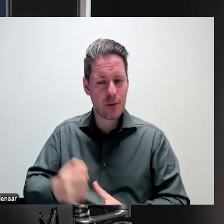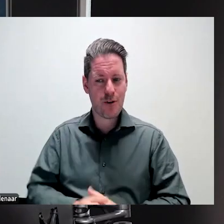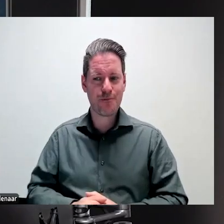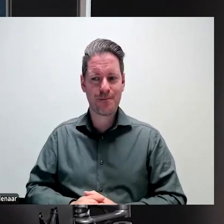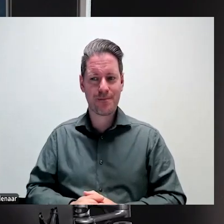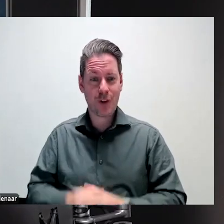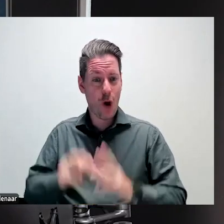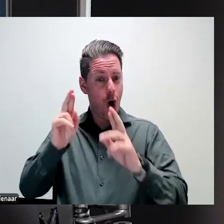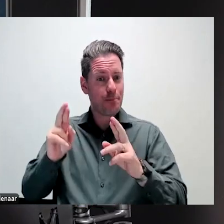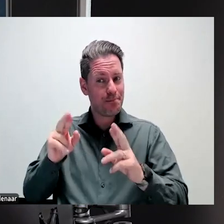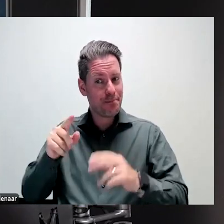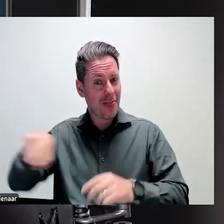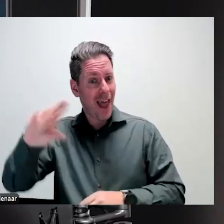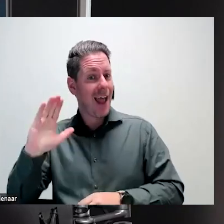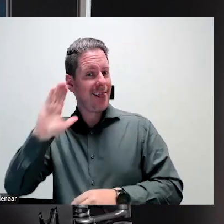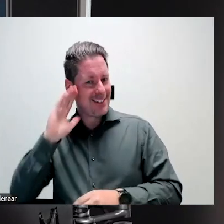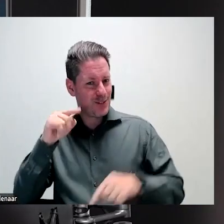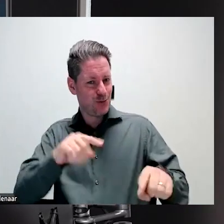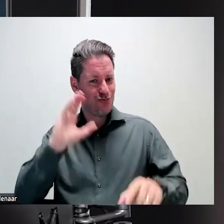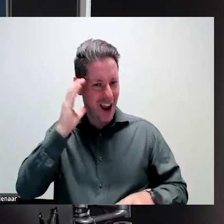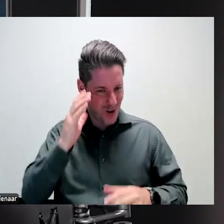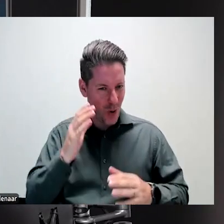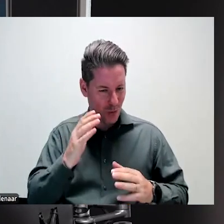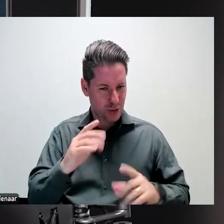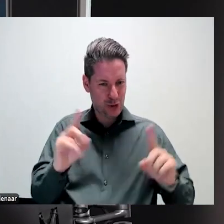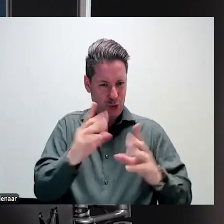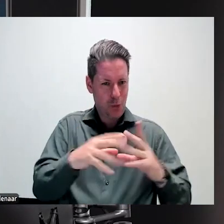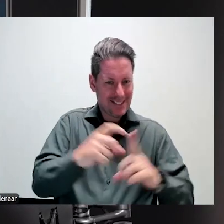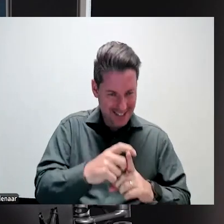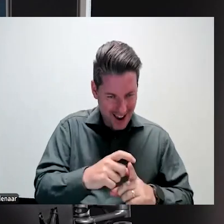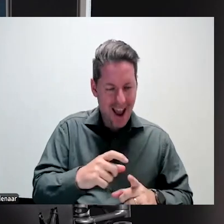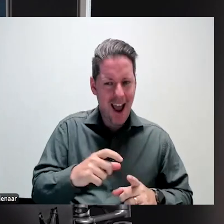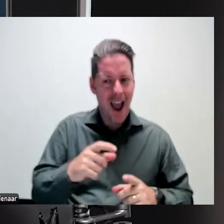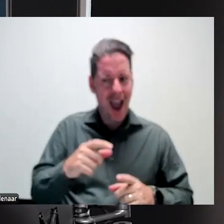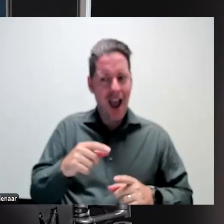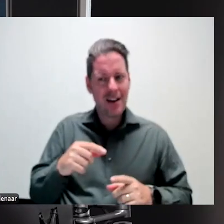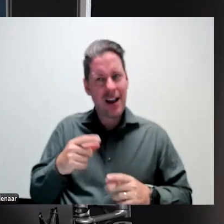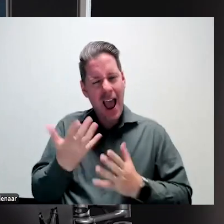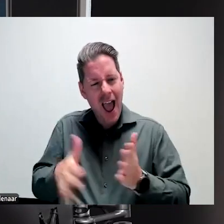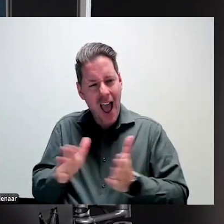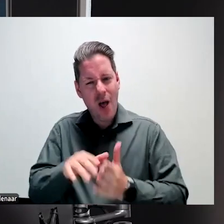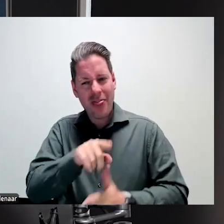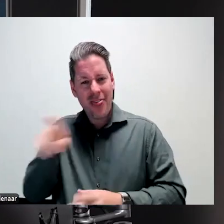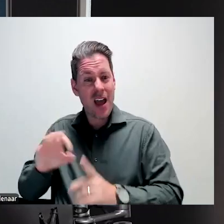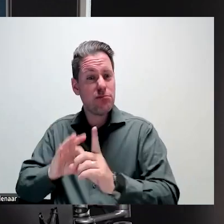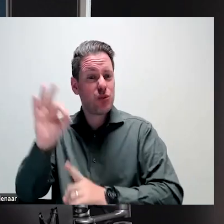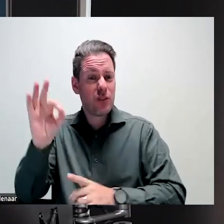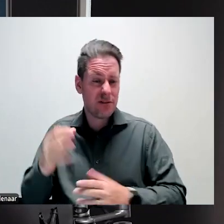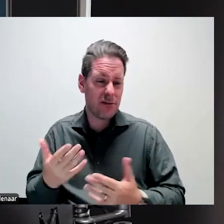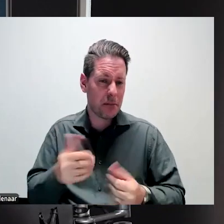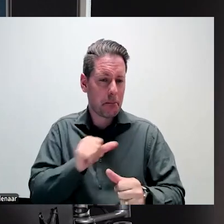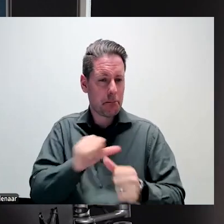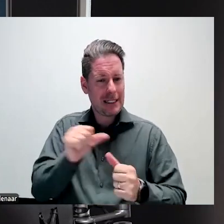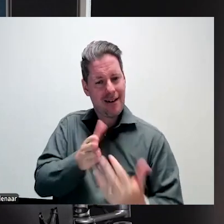on Wednesday. And how they can improve is providing a better way for the deaf community to access the